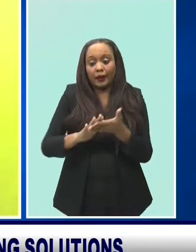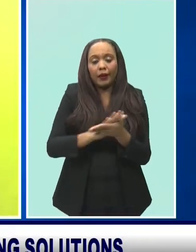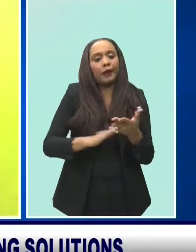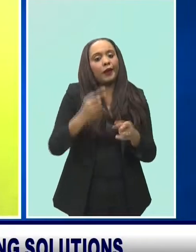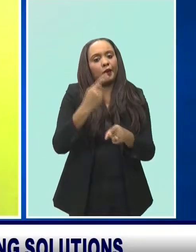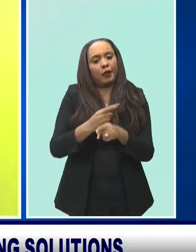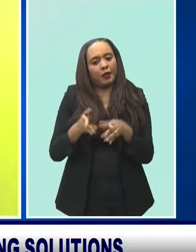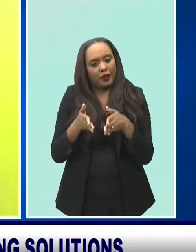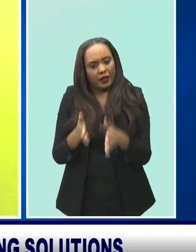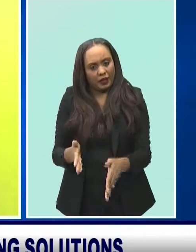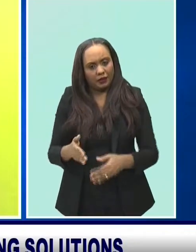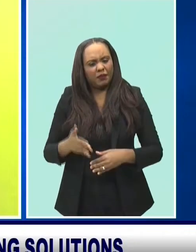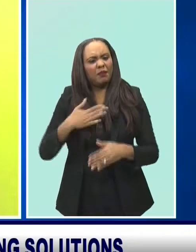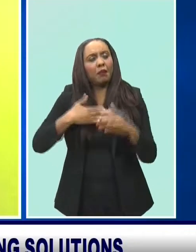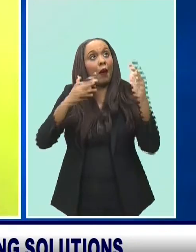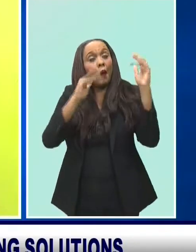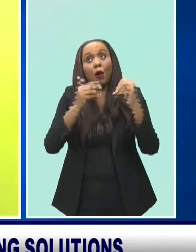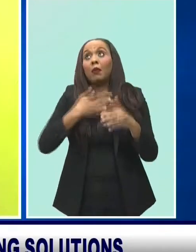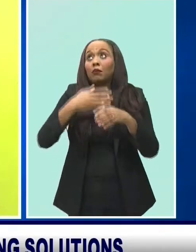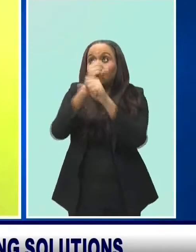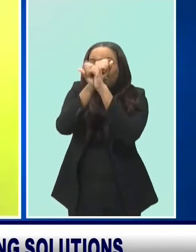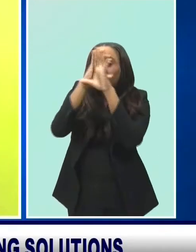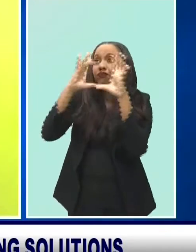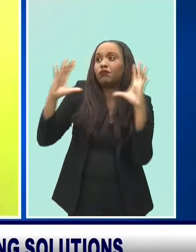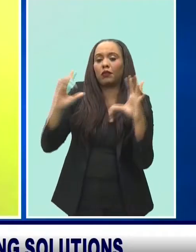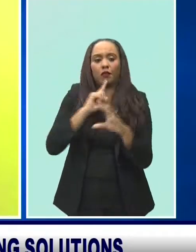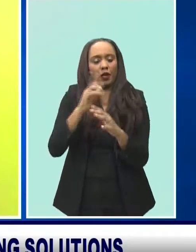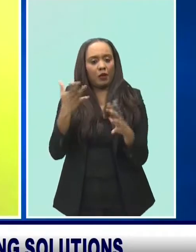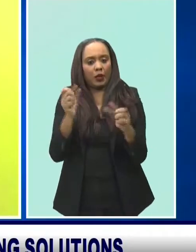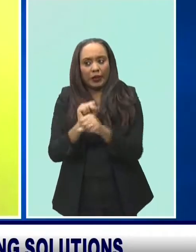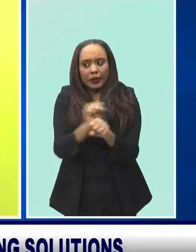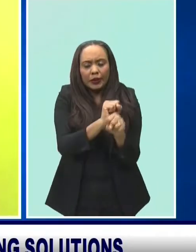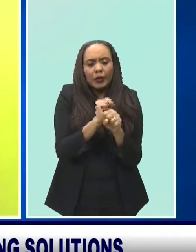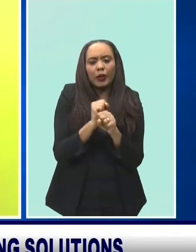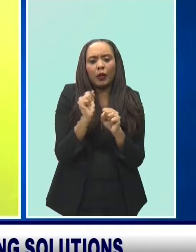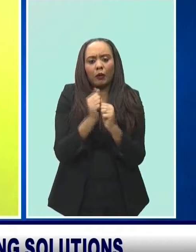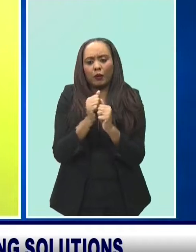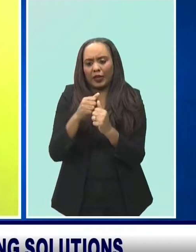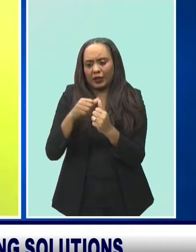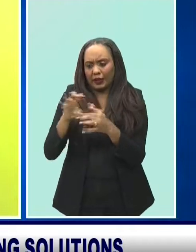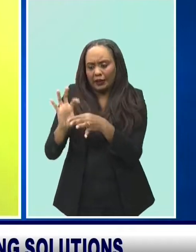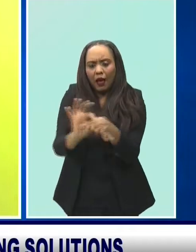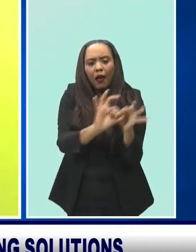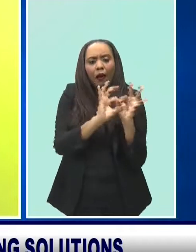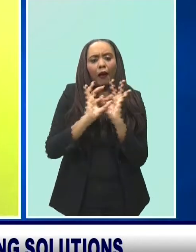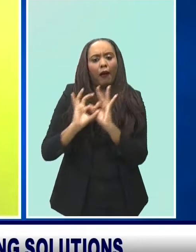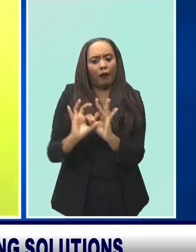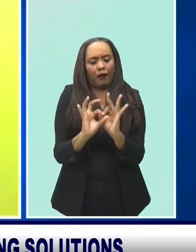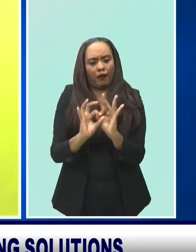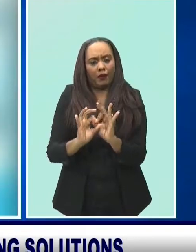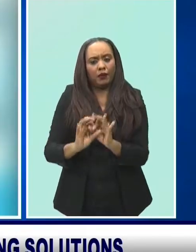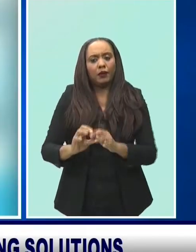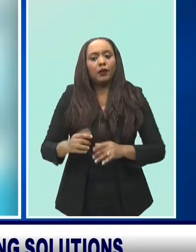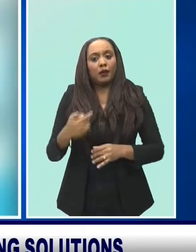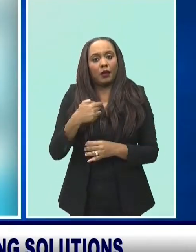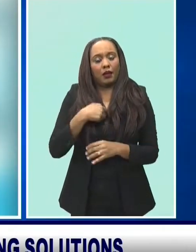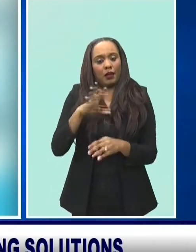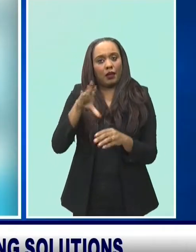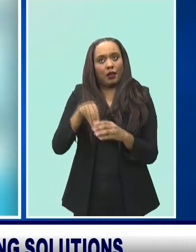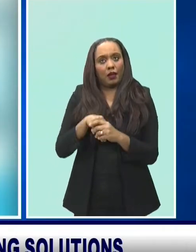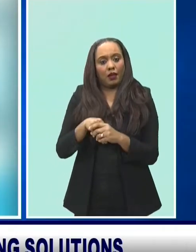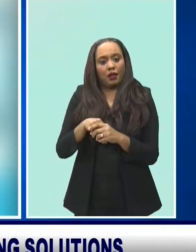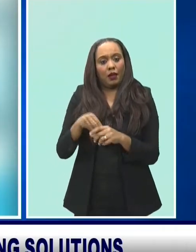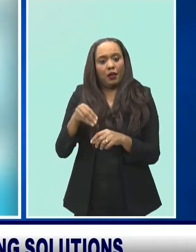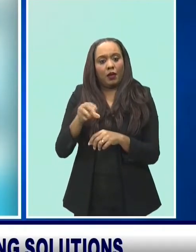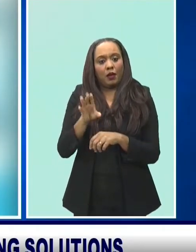is my hope and my dream, to be working hand in hand with each other, right? And I'm a part of the Barbados